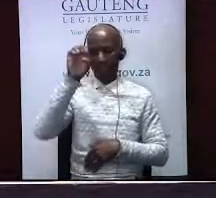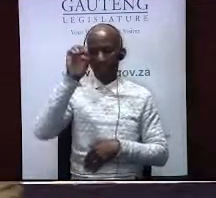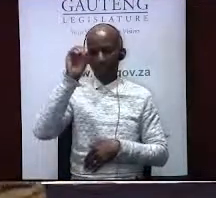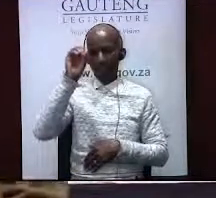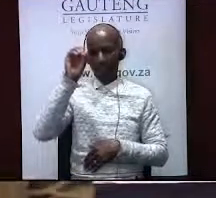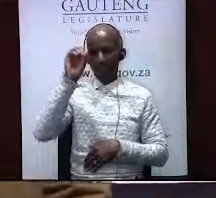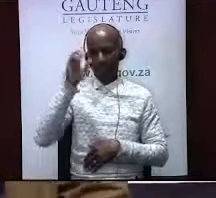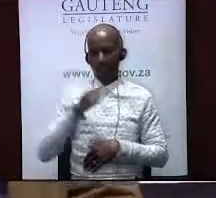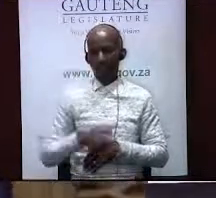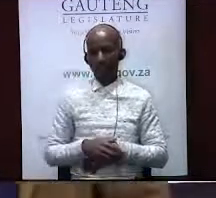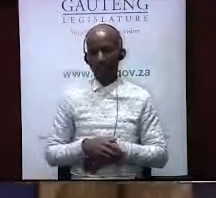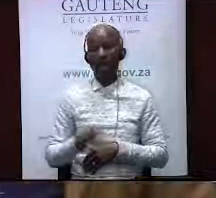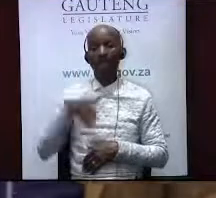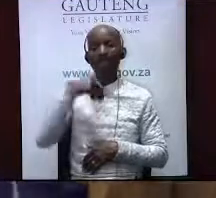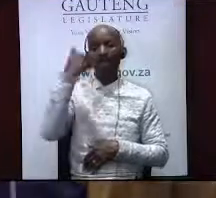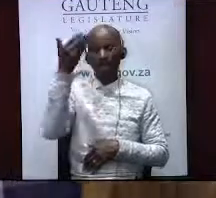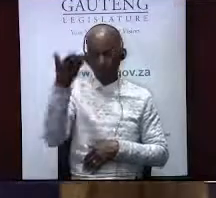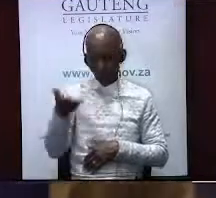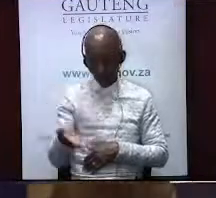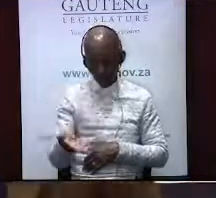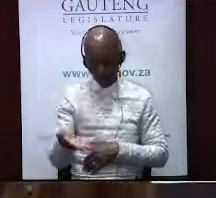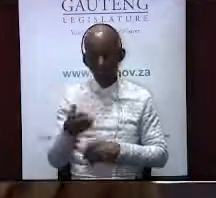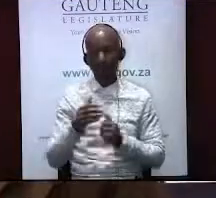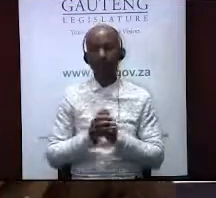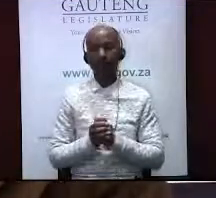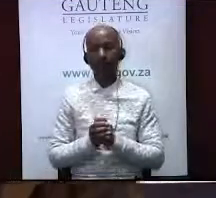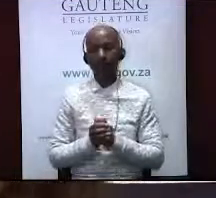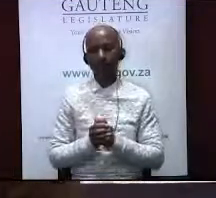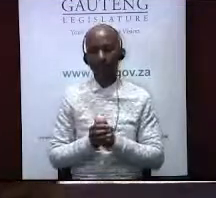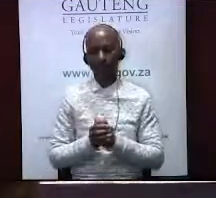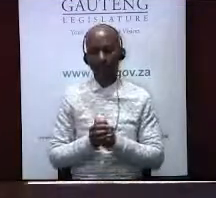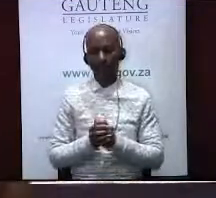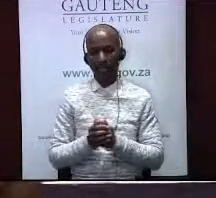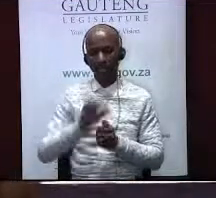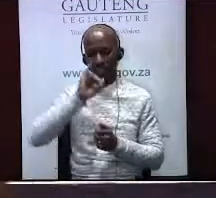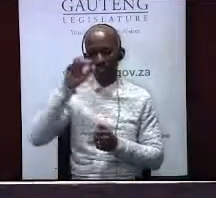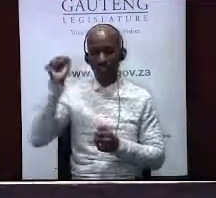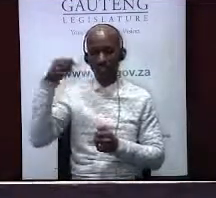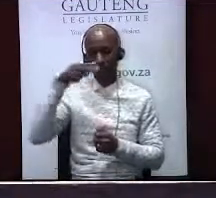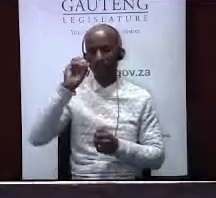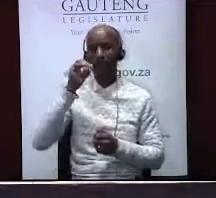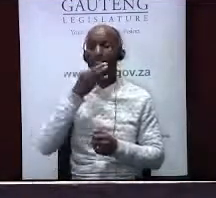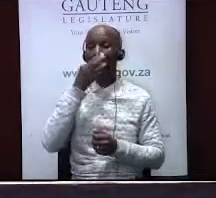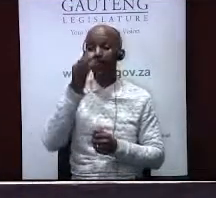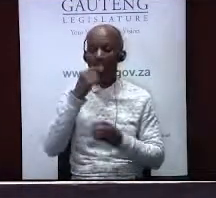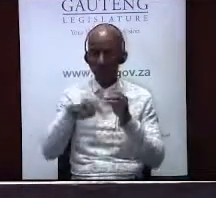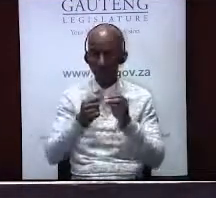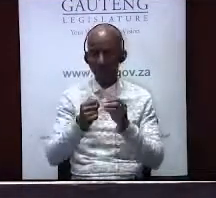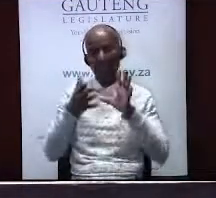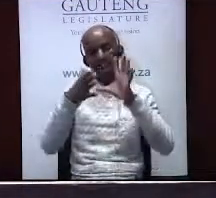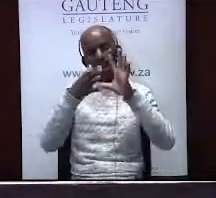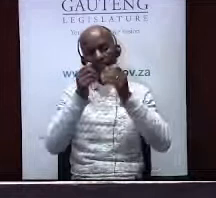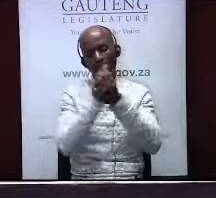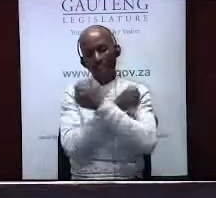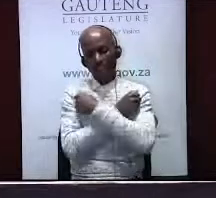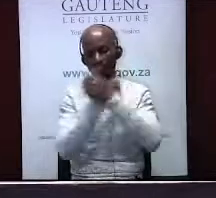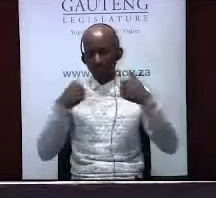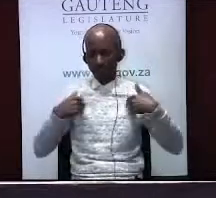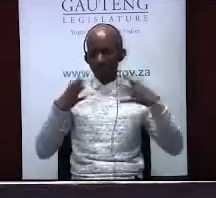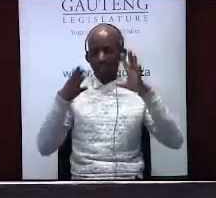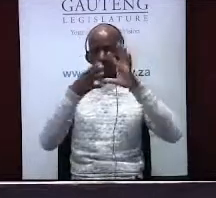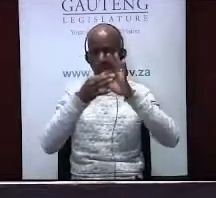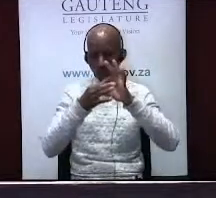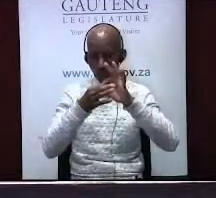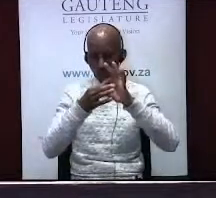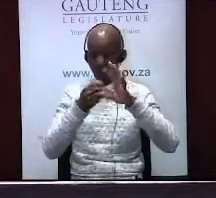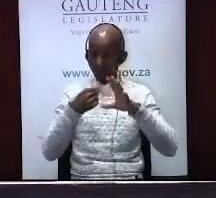Rantsadi. After what Mayor Bishop Hobbs have said about that charity begins at home, I